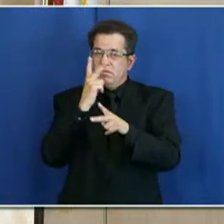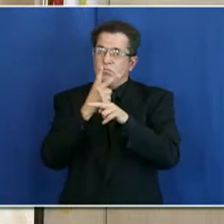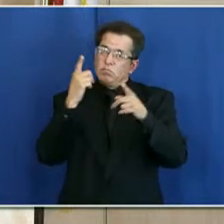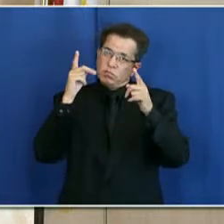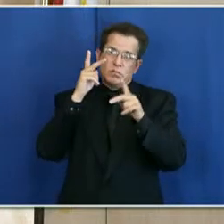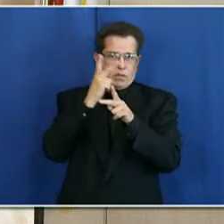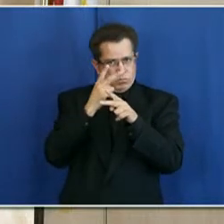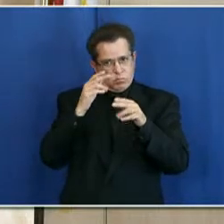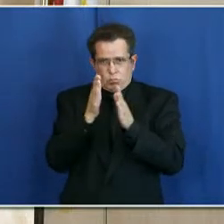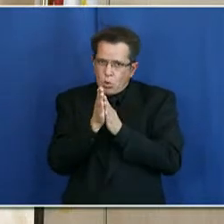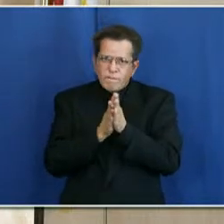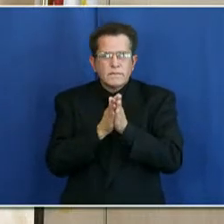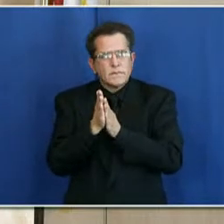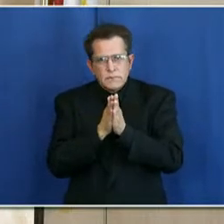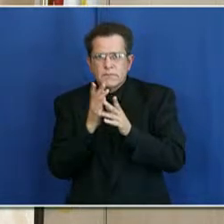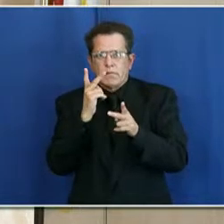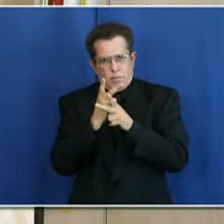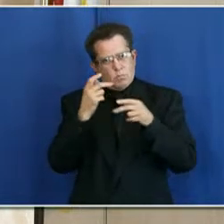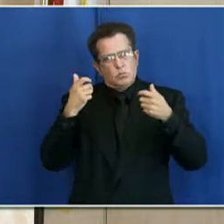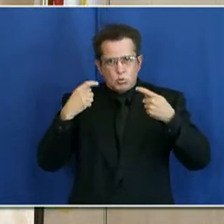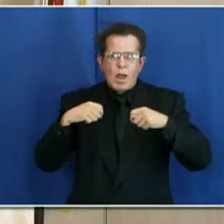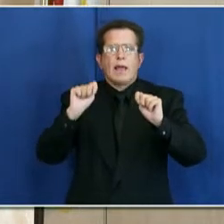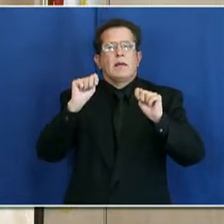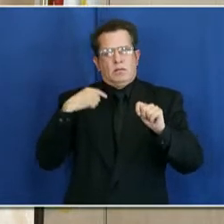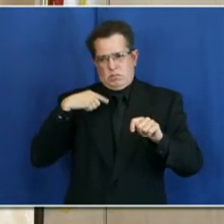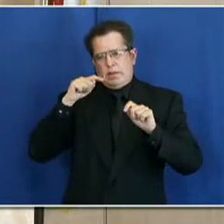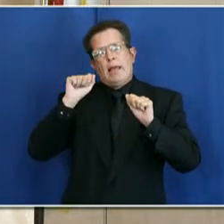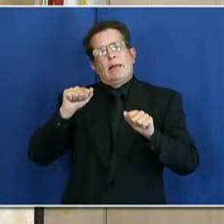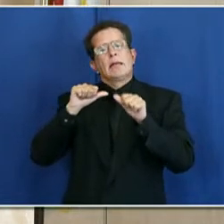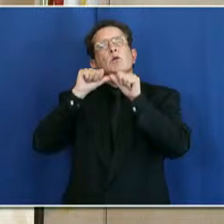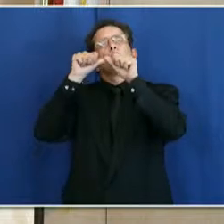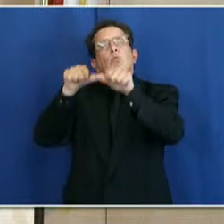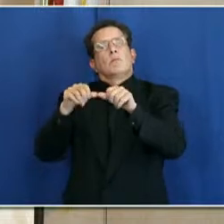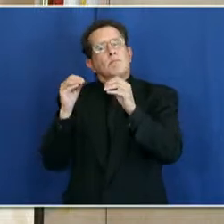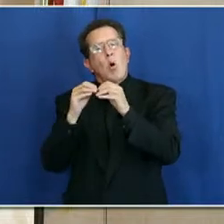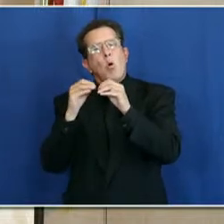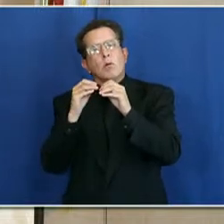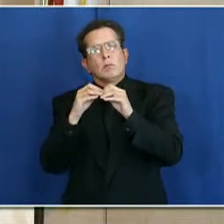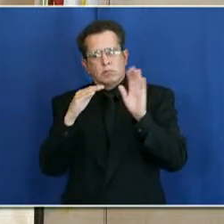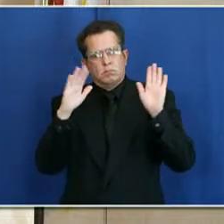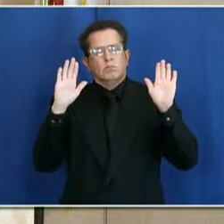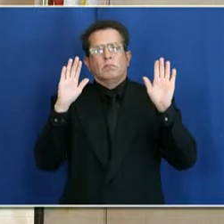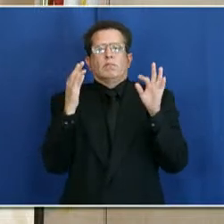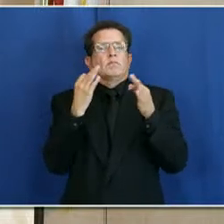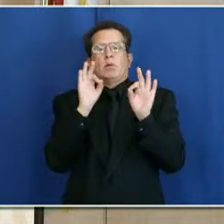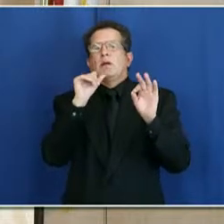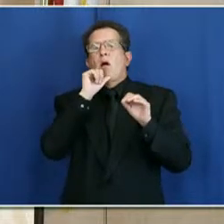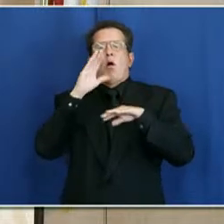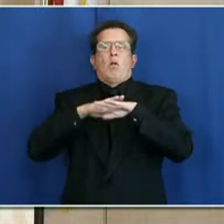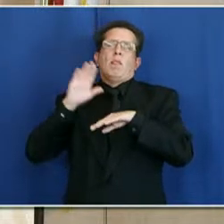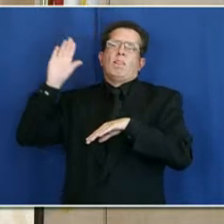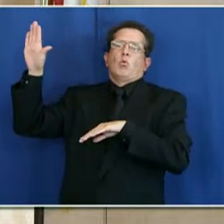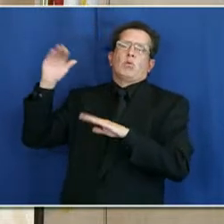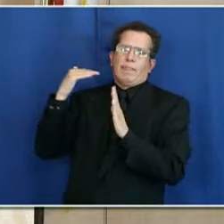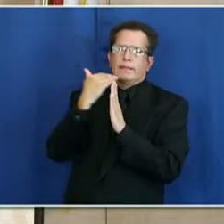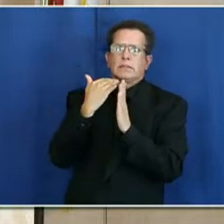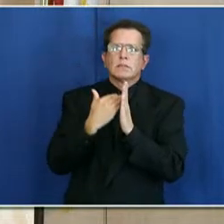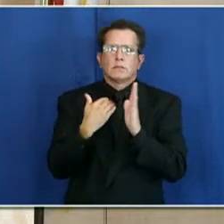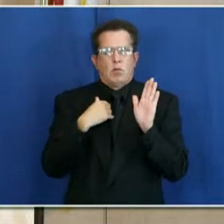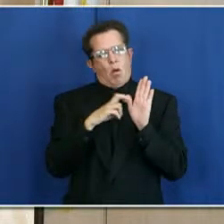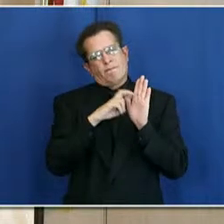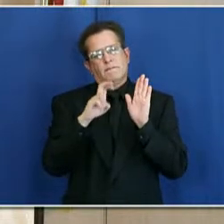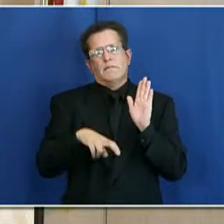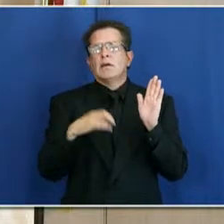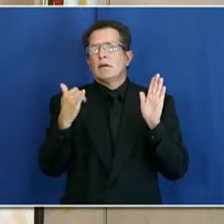work and continue those efforts so we can continue to not be on that list. Now let's move to trigger number